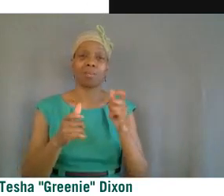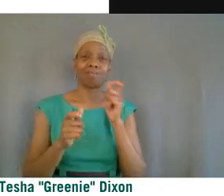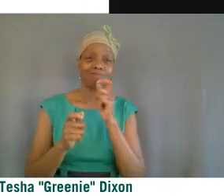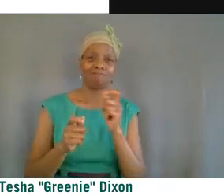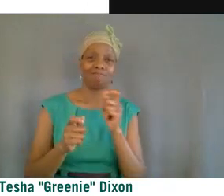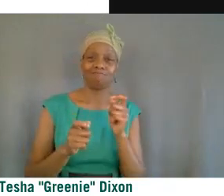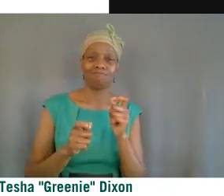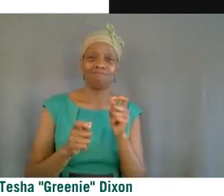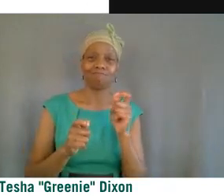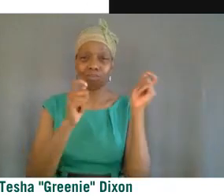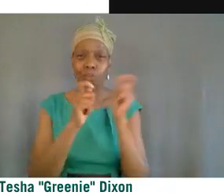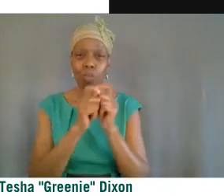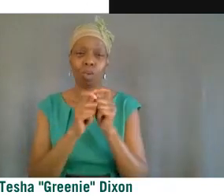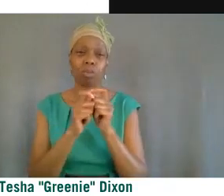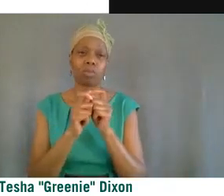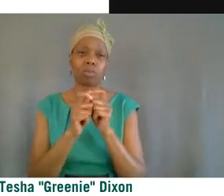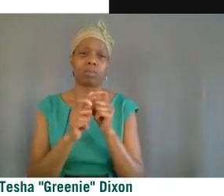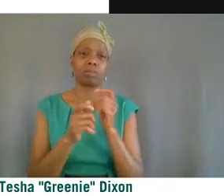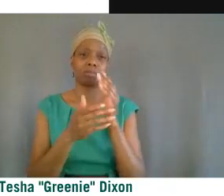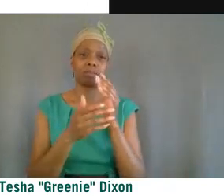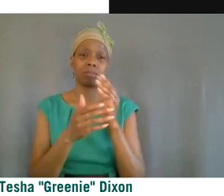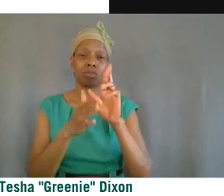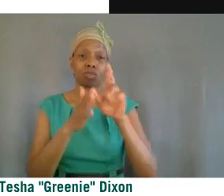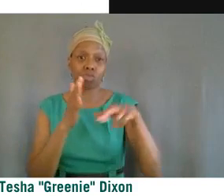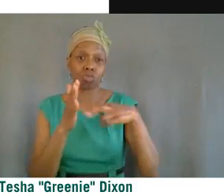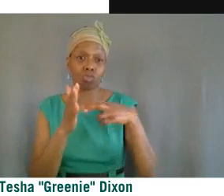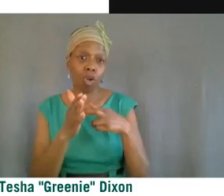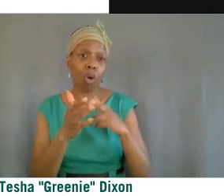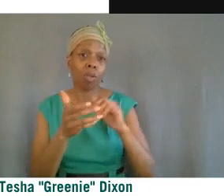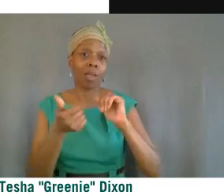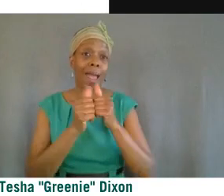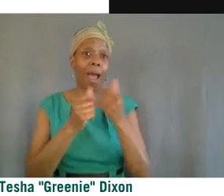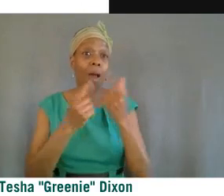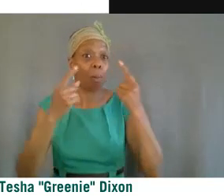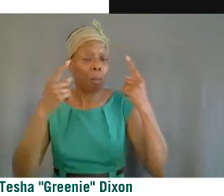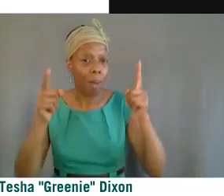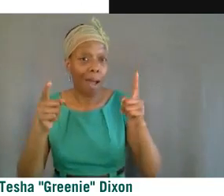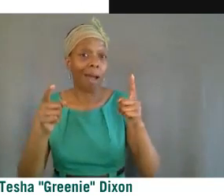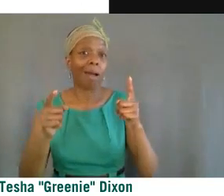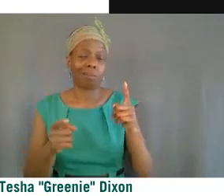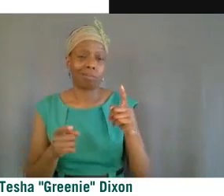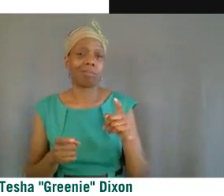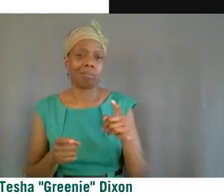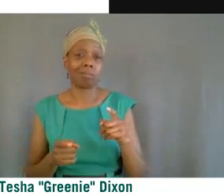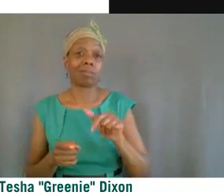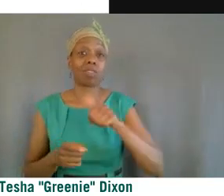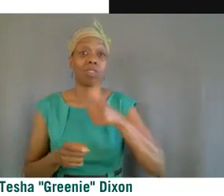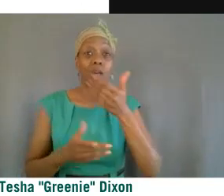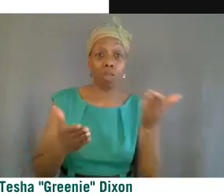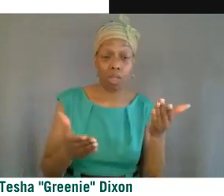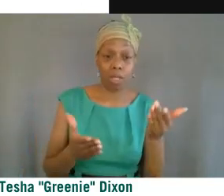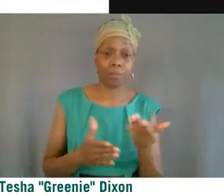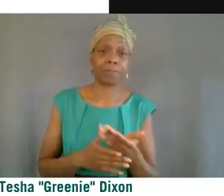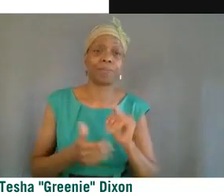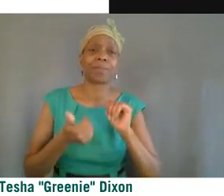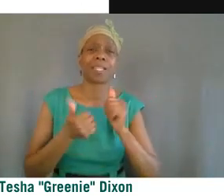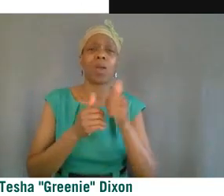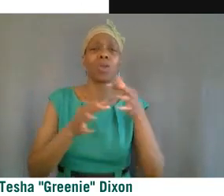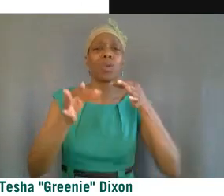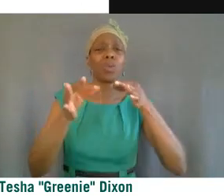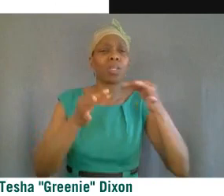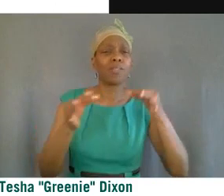role in being effective and successful. The other thing is, how do you define